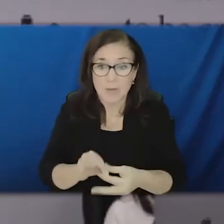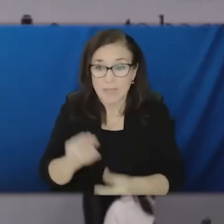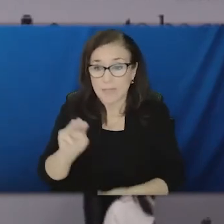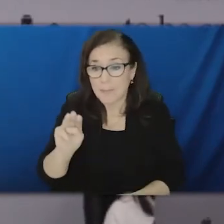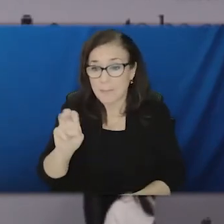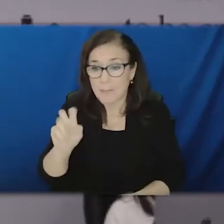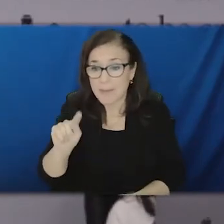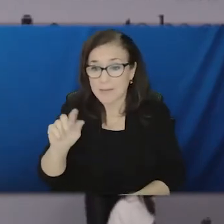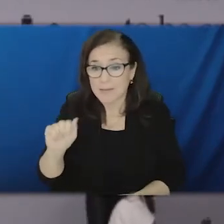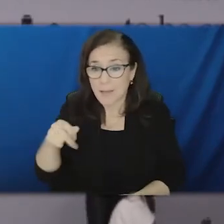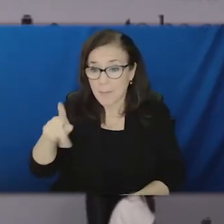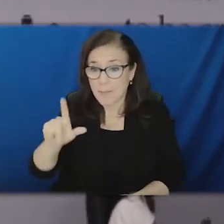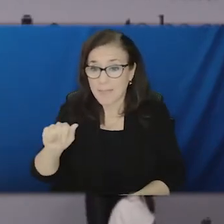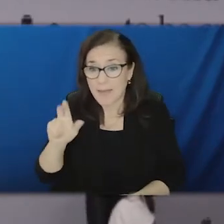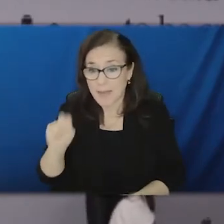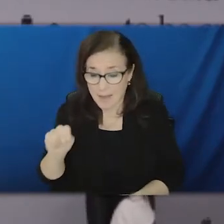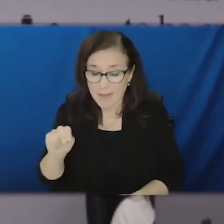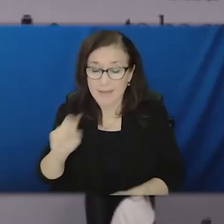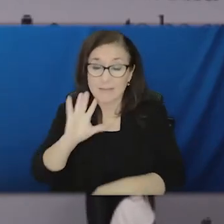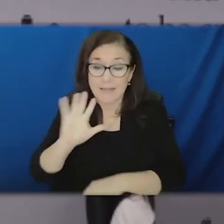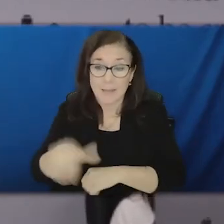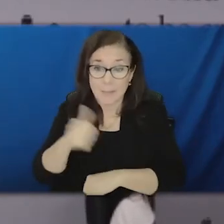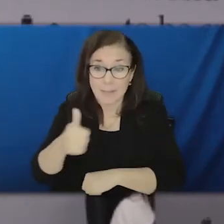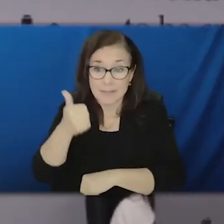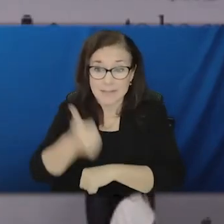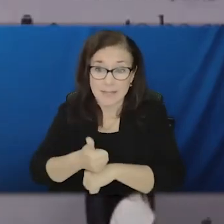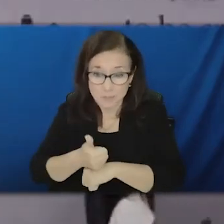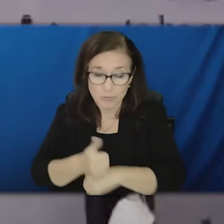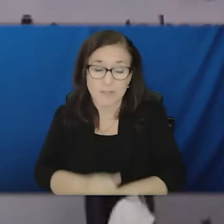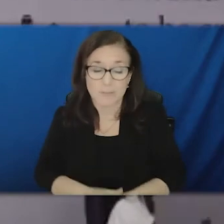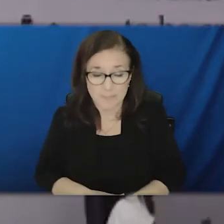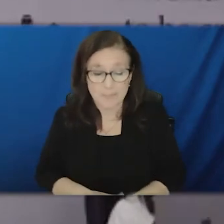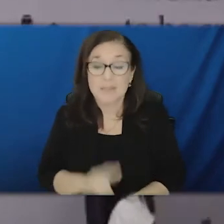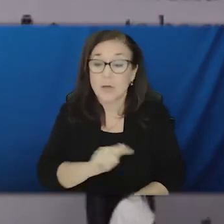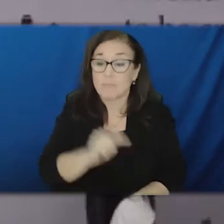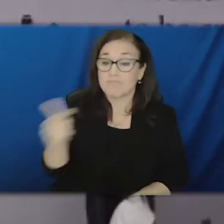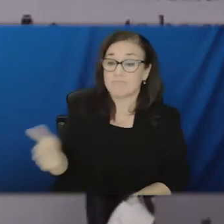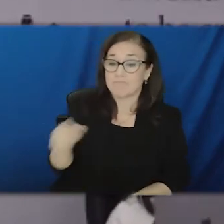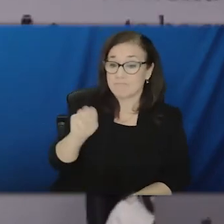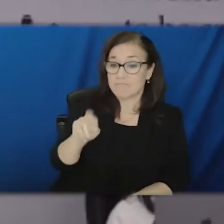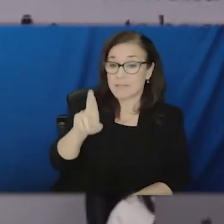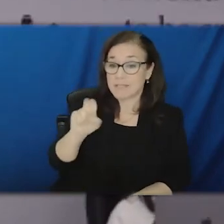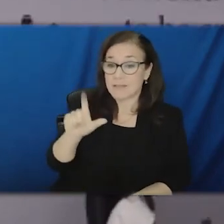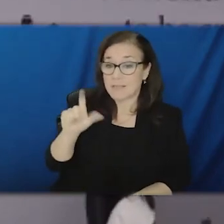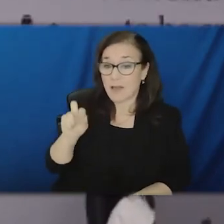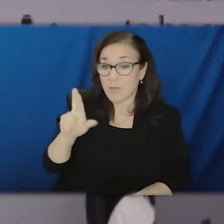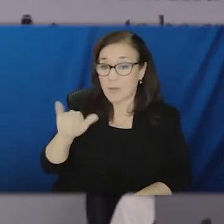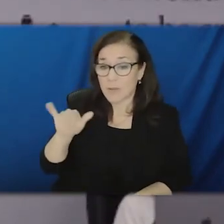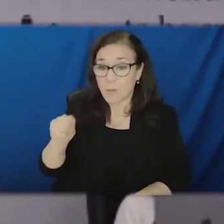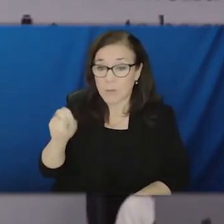plan implementation. And for that, I'd like to turn it over to Ms. Larios Horton, please.